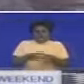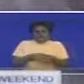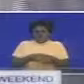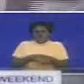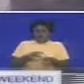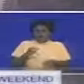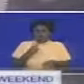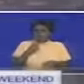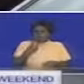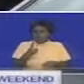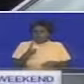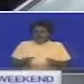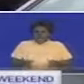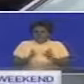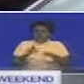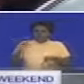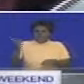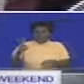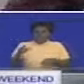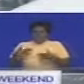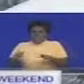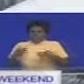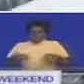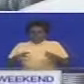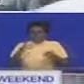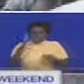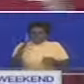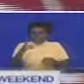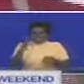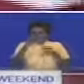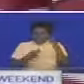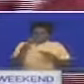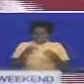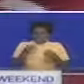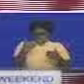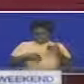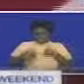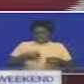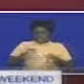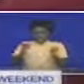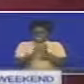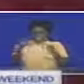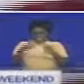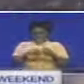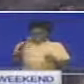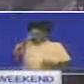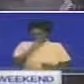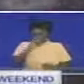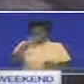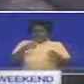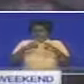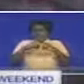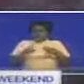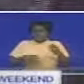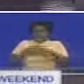in Nairobi that left 33 people injured, 16 of them critically. However, after the Kenya Power